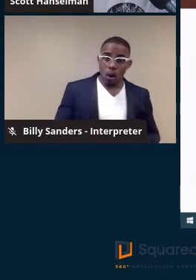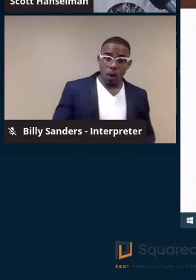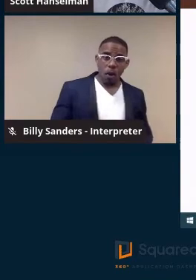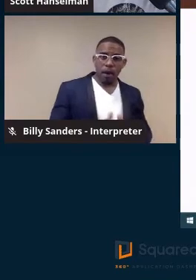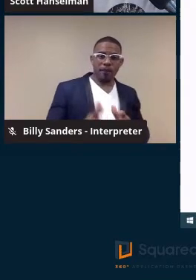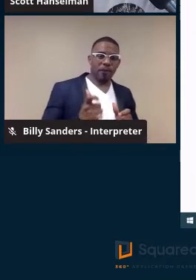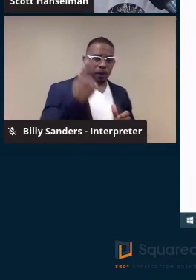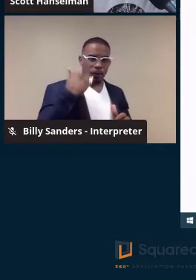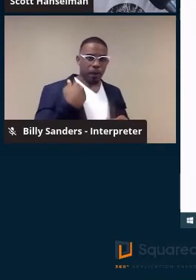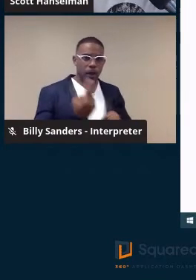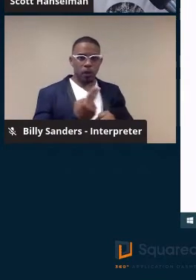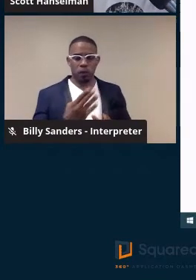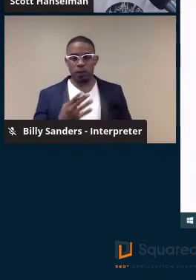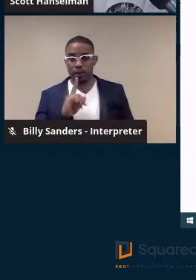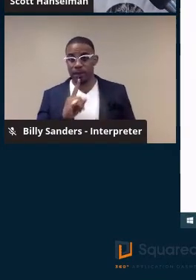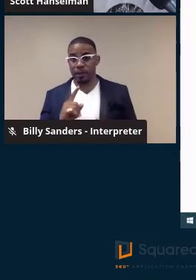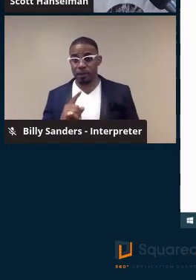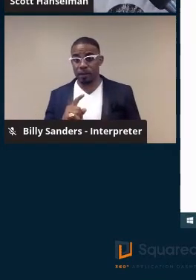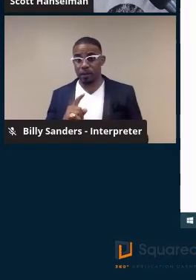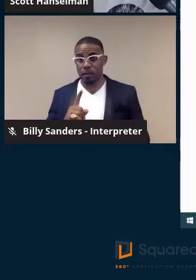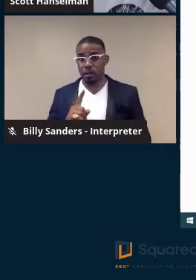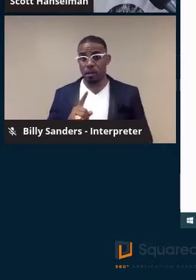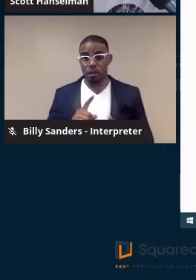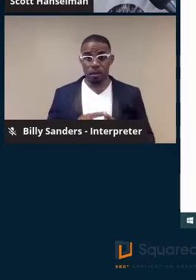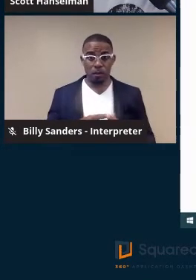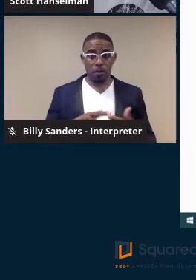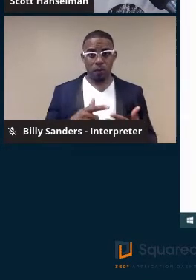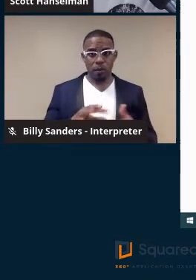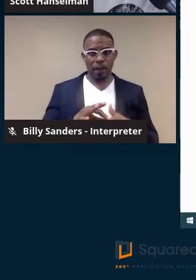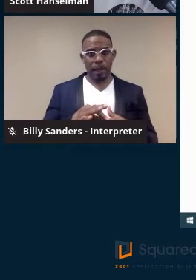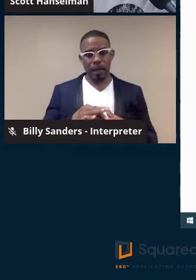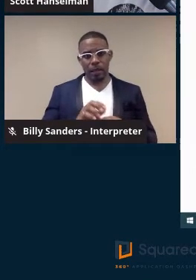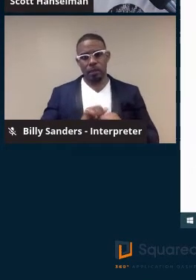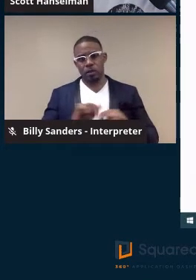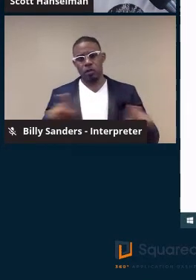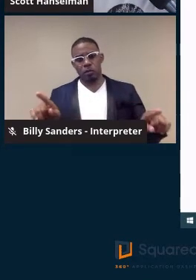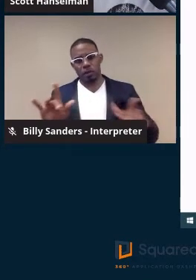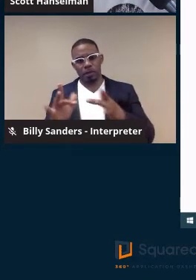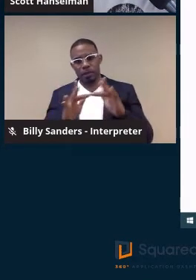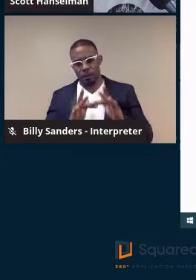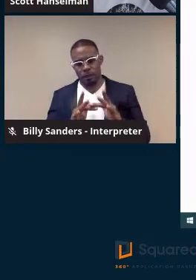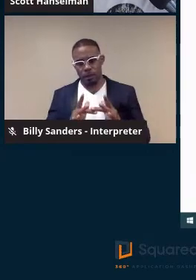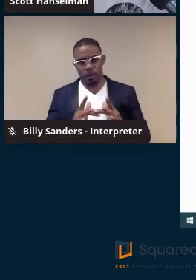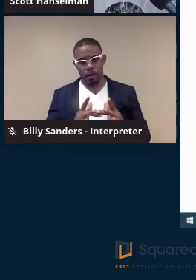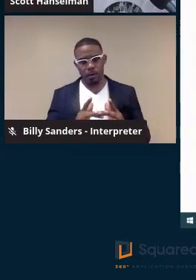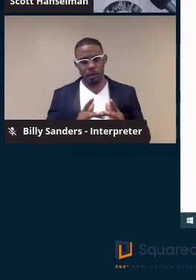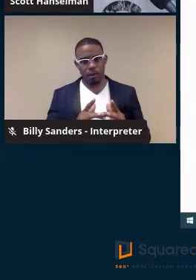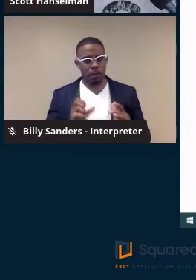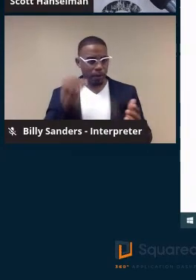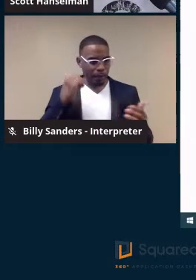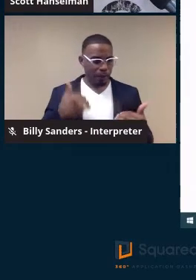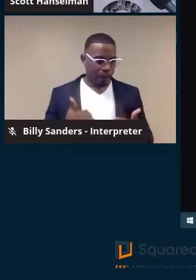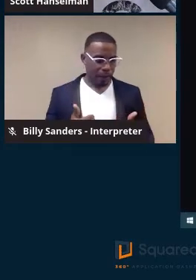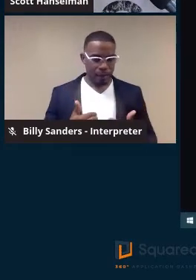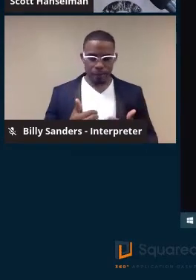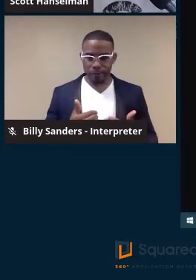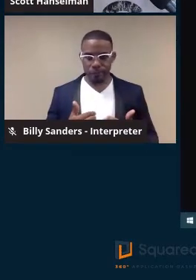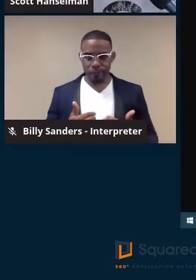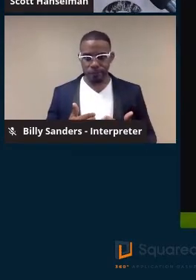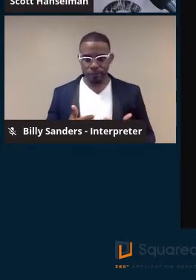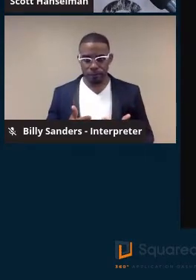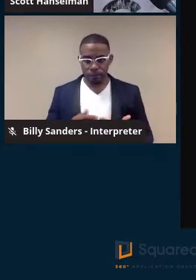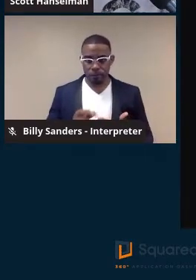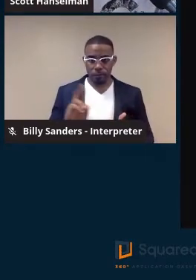my users is to put these on content distribution networks. So if I